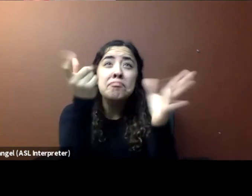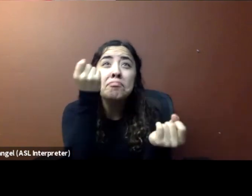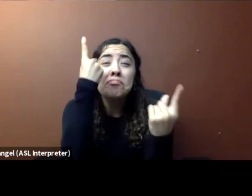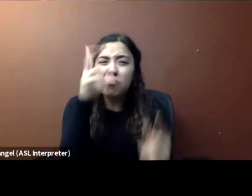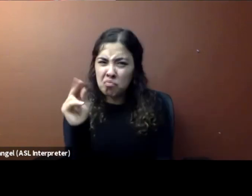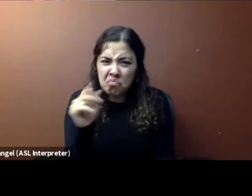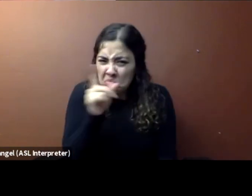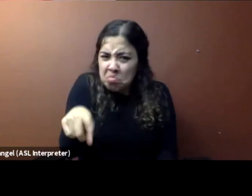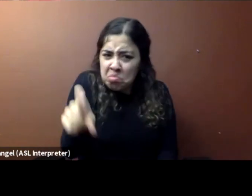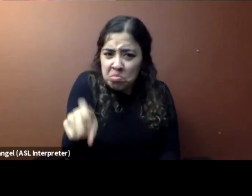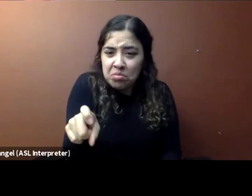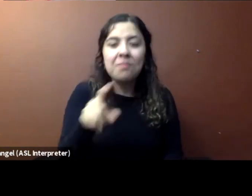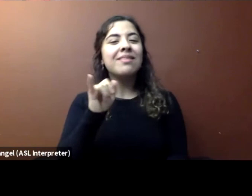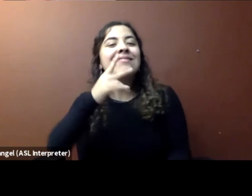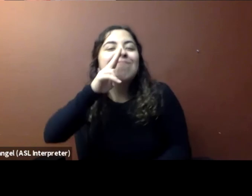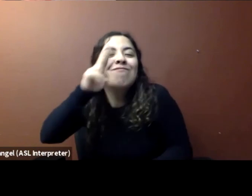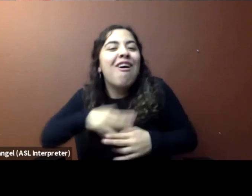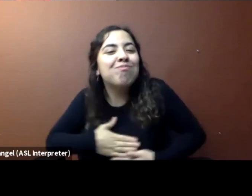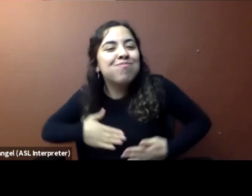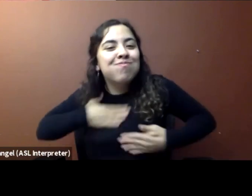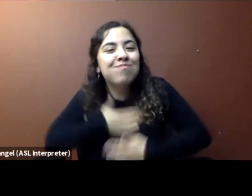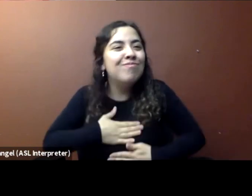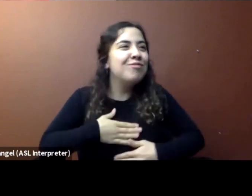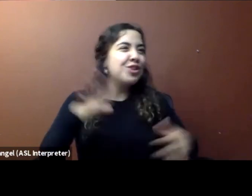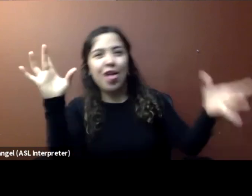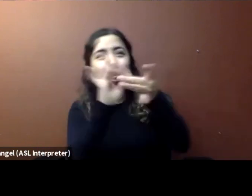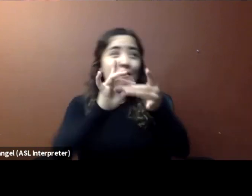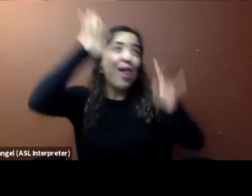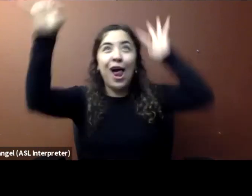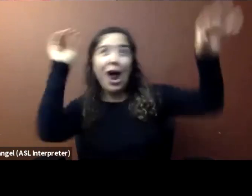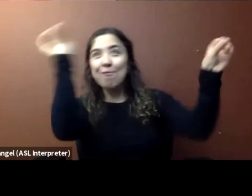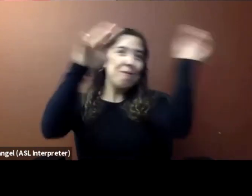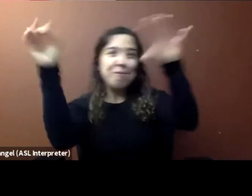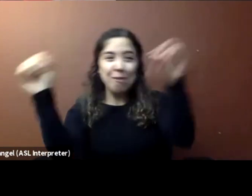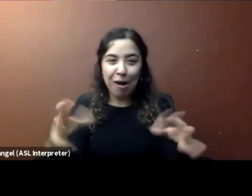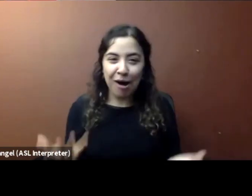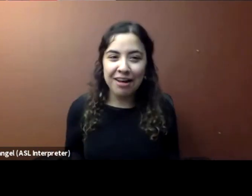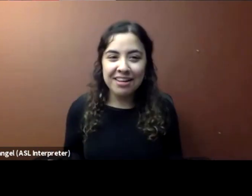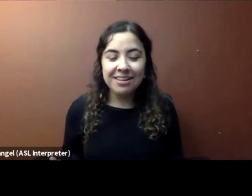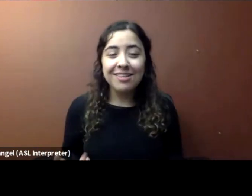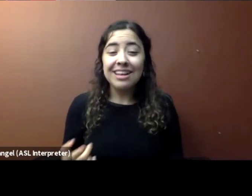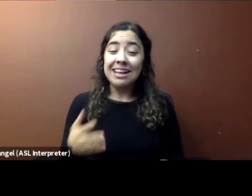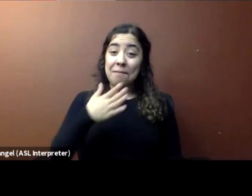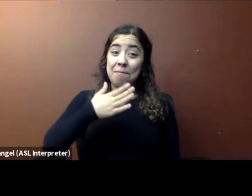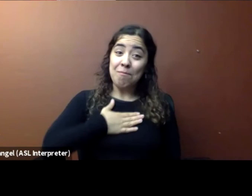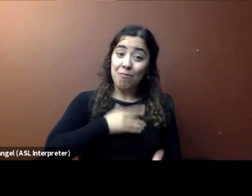And it's just a fun sort of thing to do. And I found like really amazing lines by doing